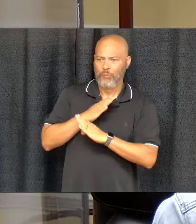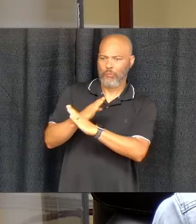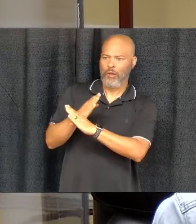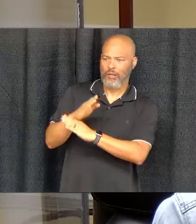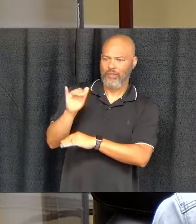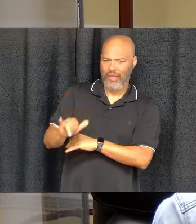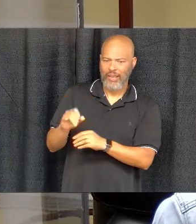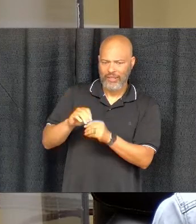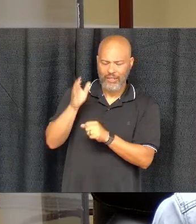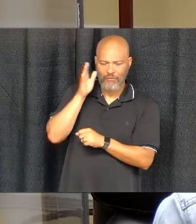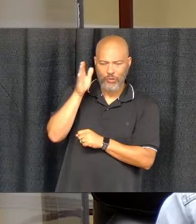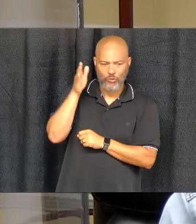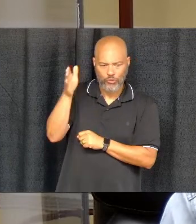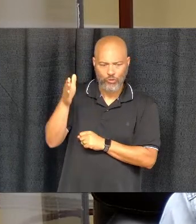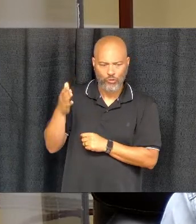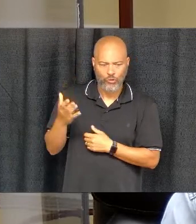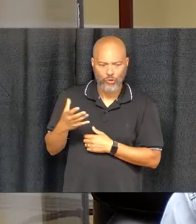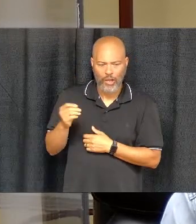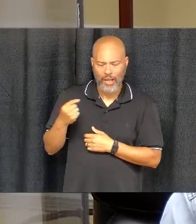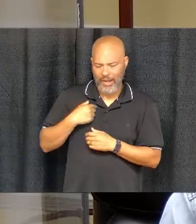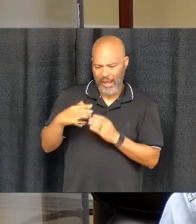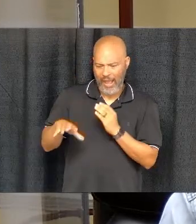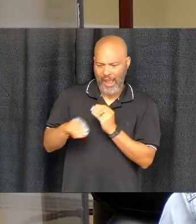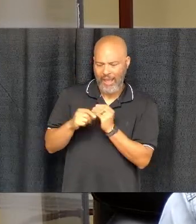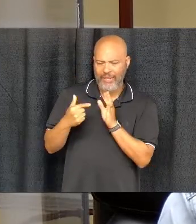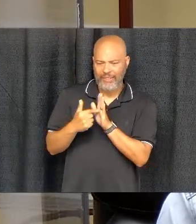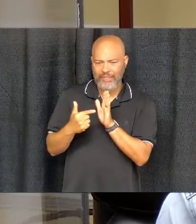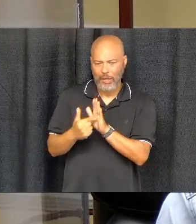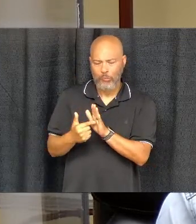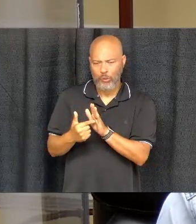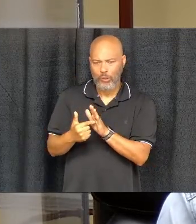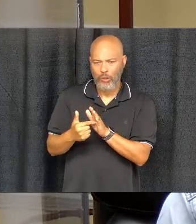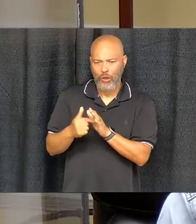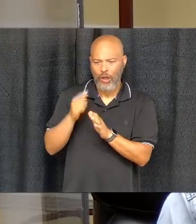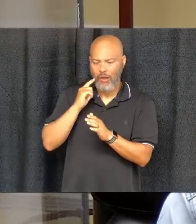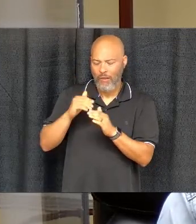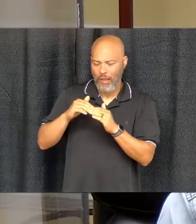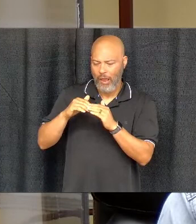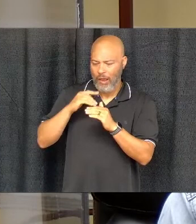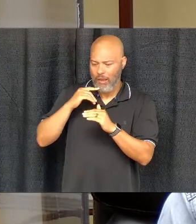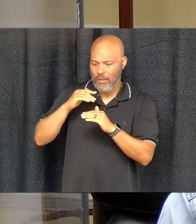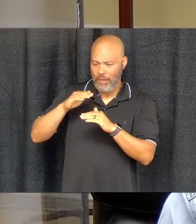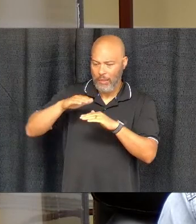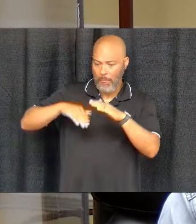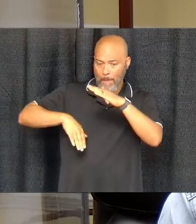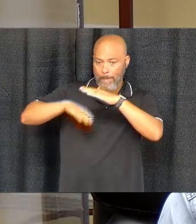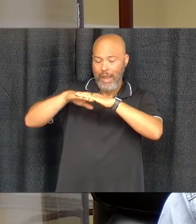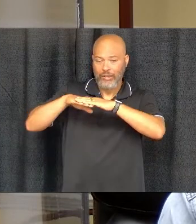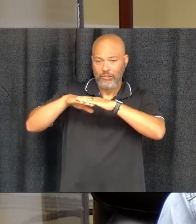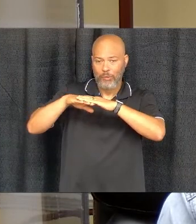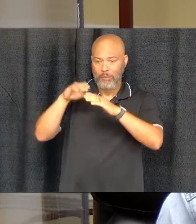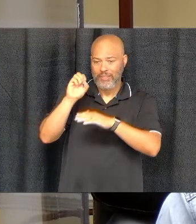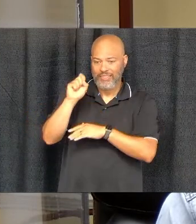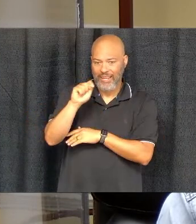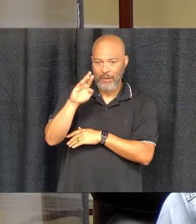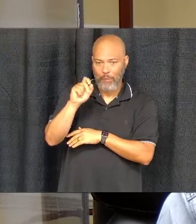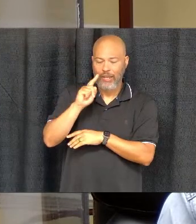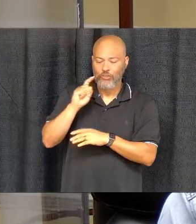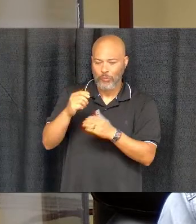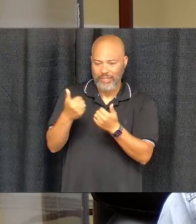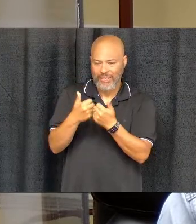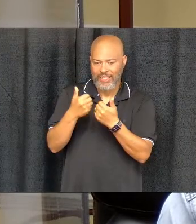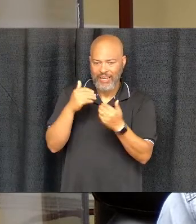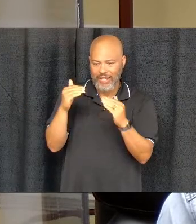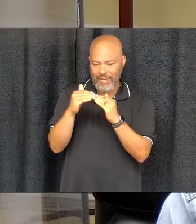that in the future. And I added an example of, the maximum front setback should be equal to the distance